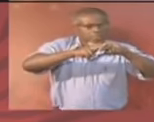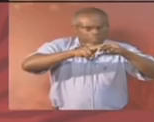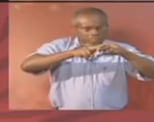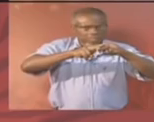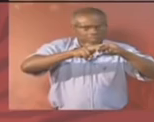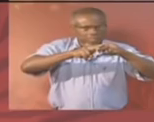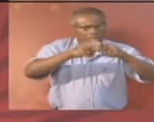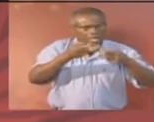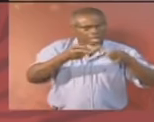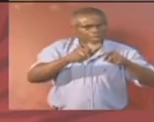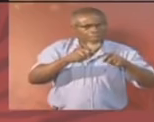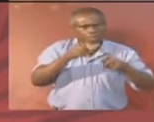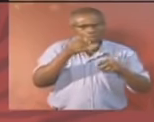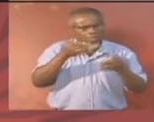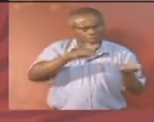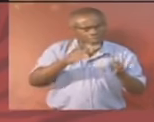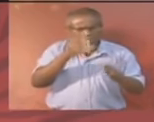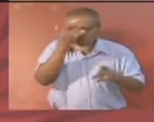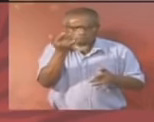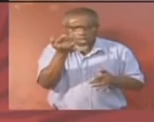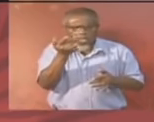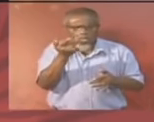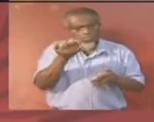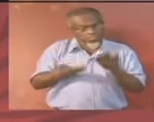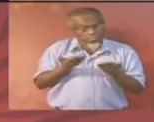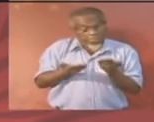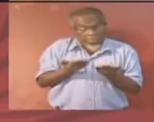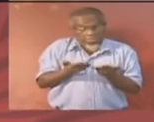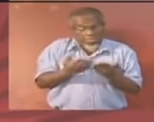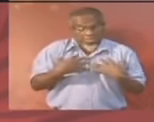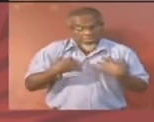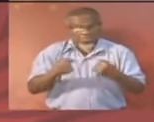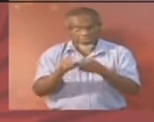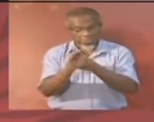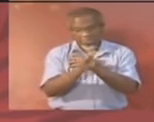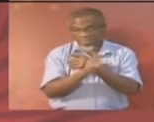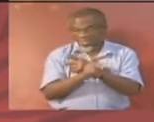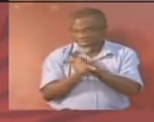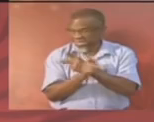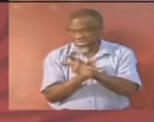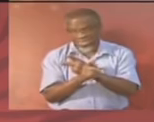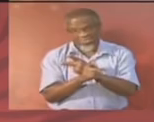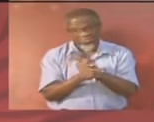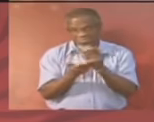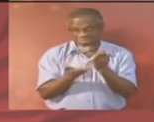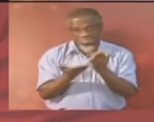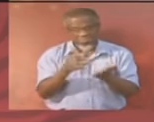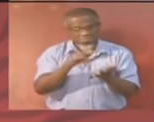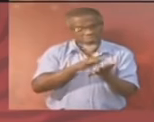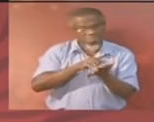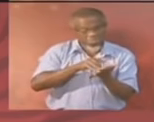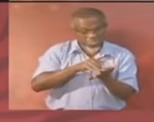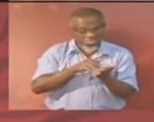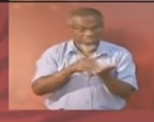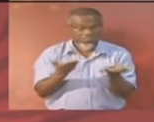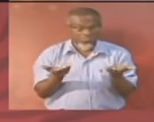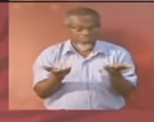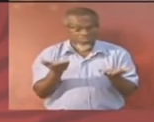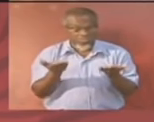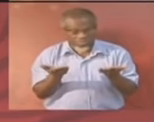virus itself. It could also be a combination of the two, so again, more research is needed. To end, I just want to emphasize